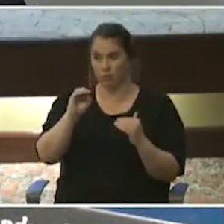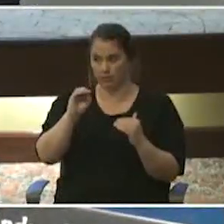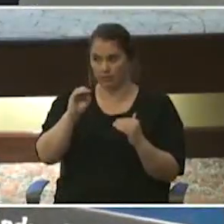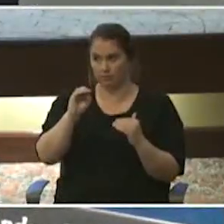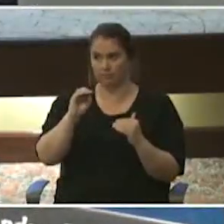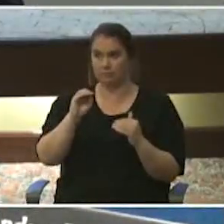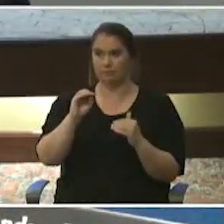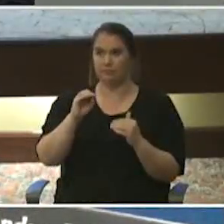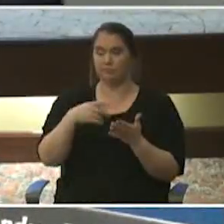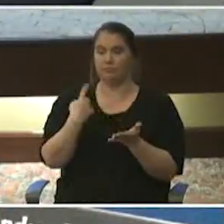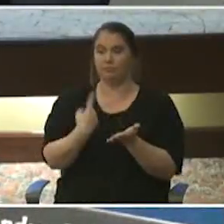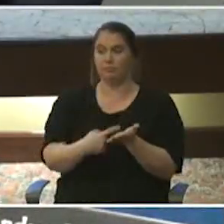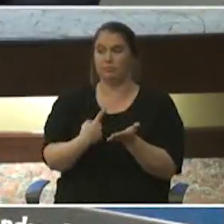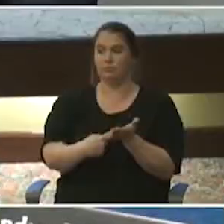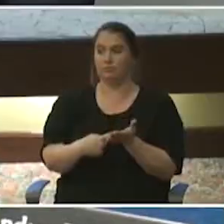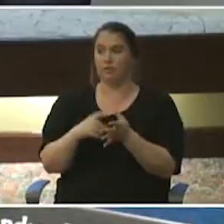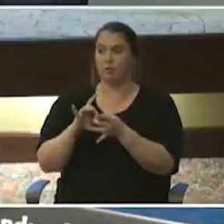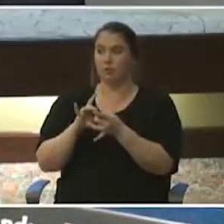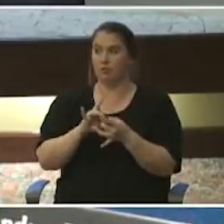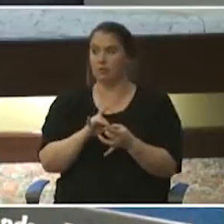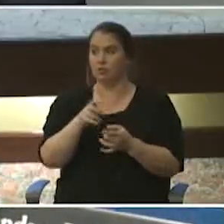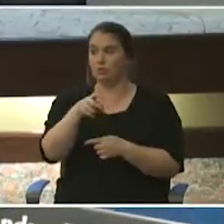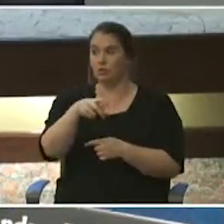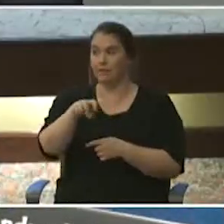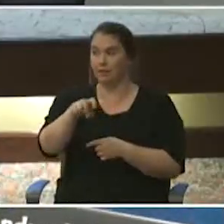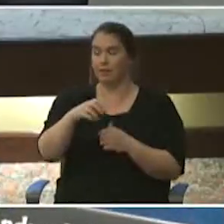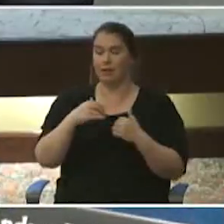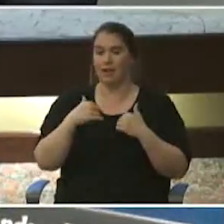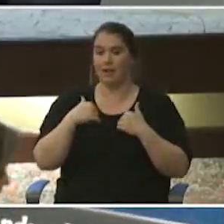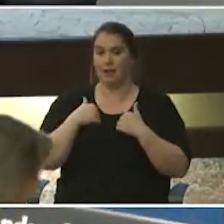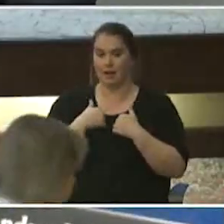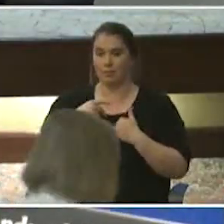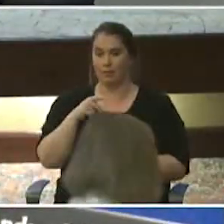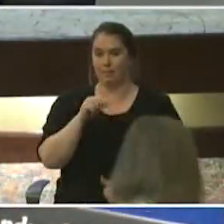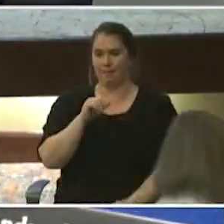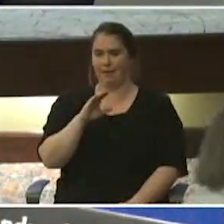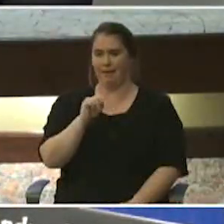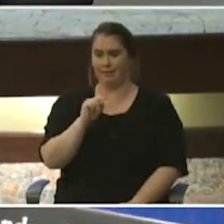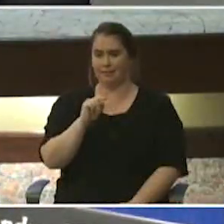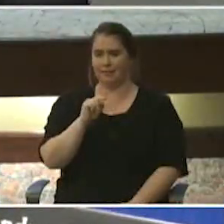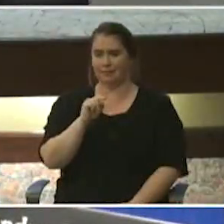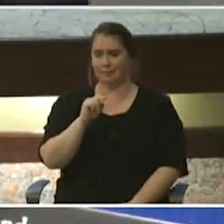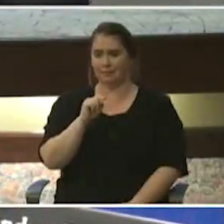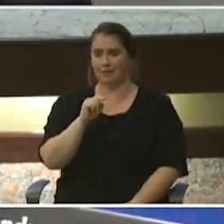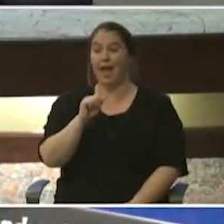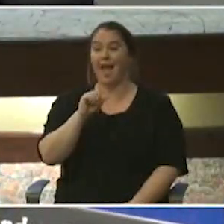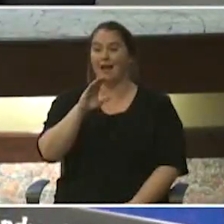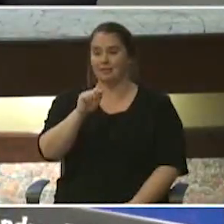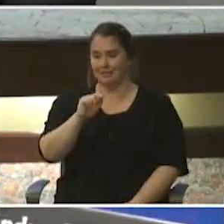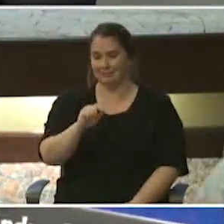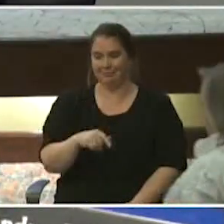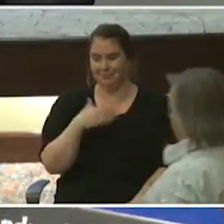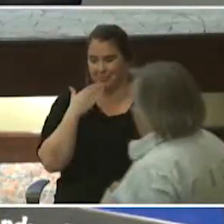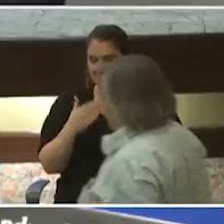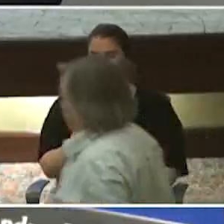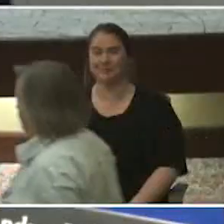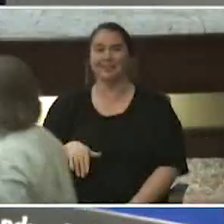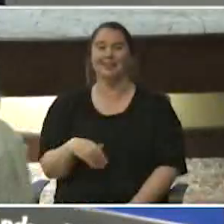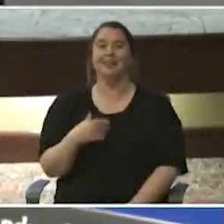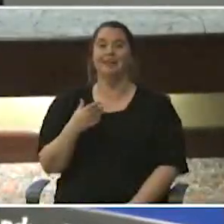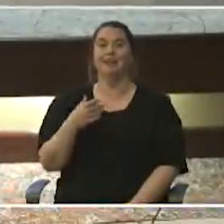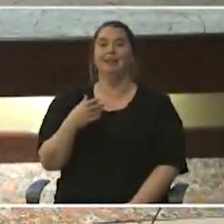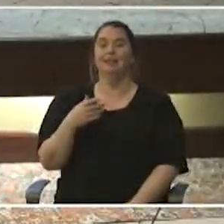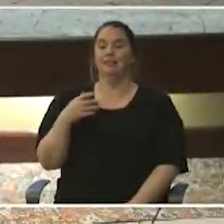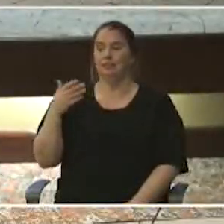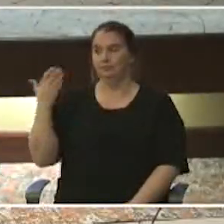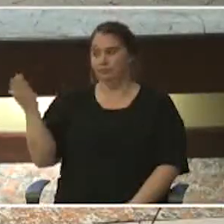have a discussion regarding traveling animal acts. Thank you, Mayor. For the fourth work session today, Animal Services Director Melissa